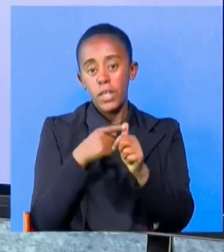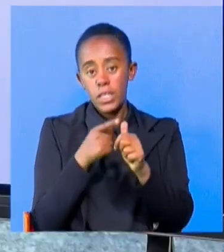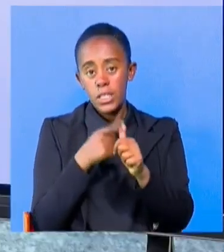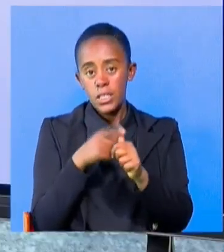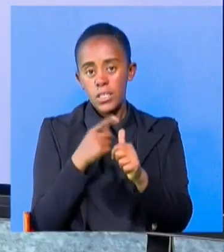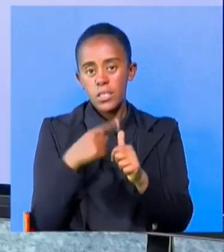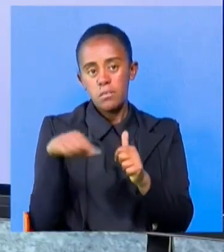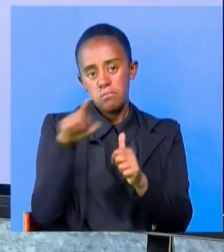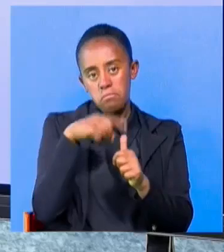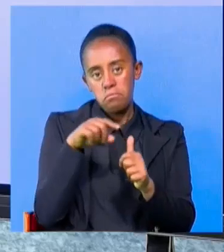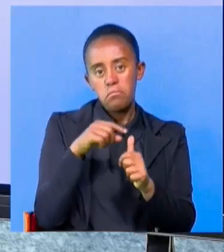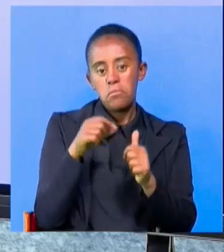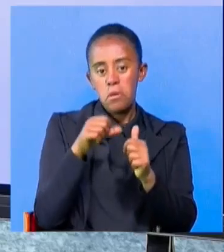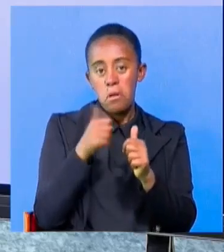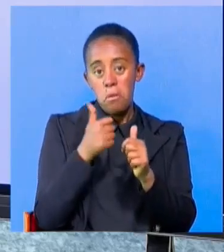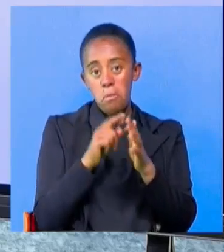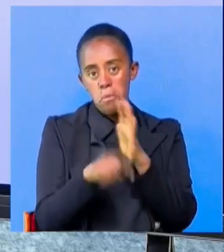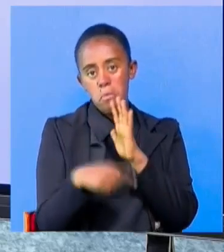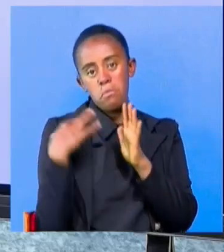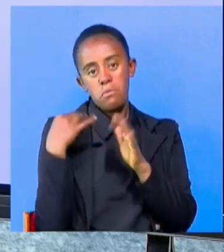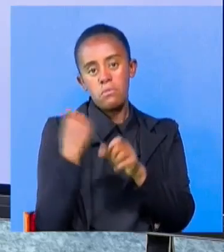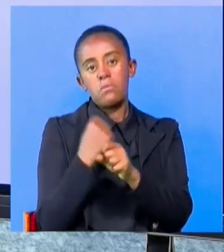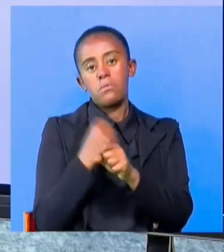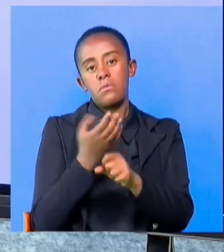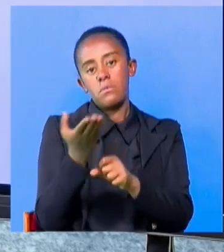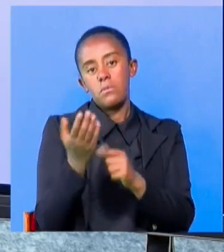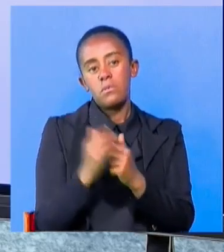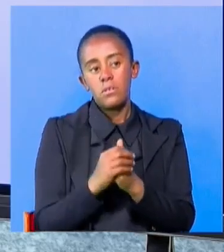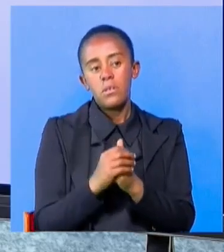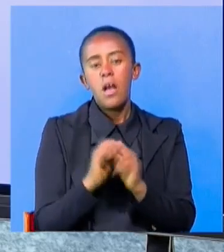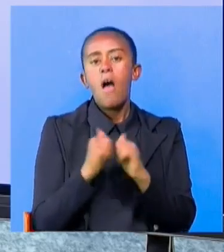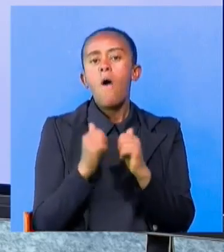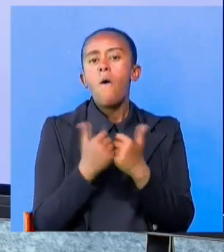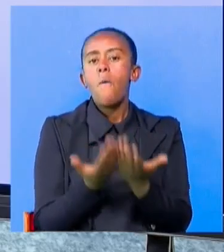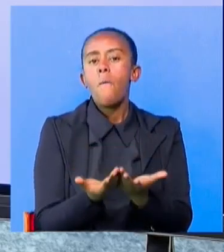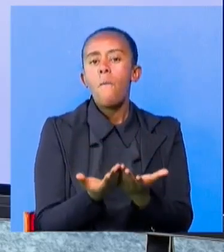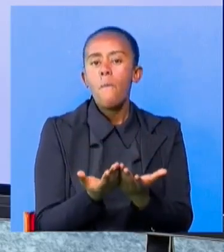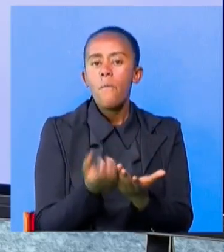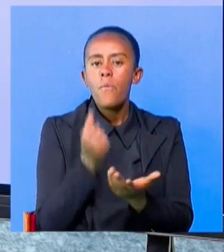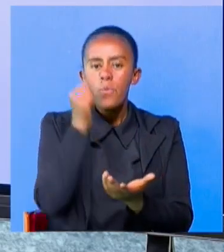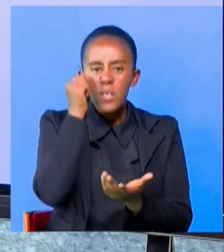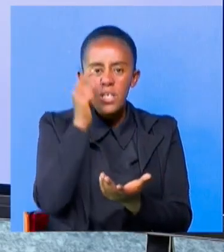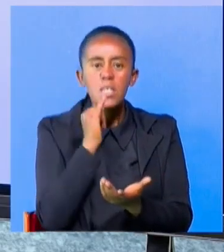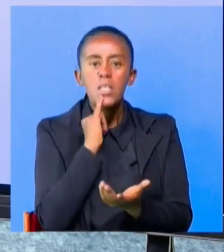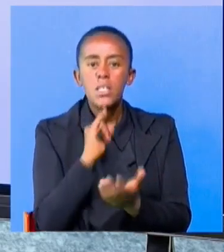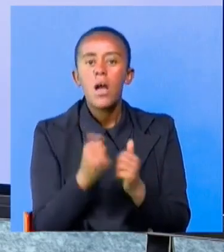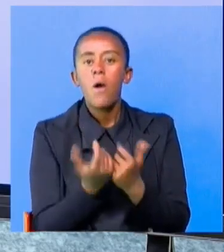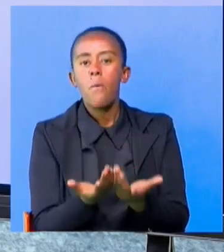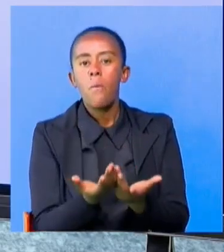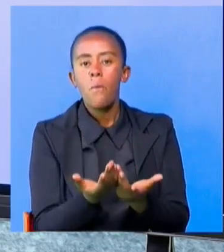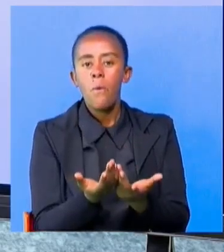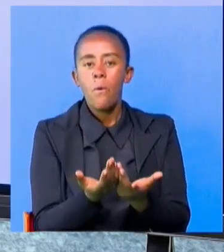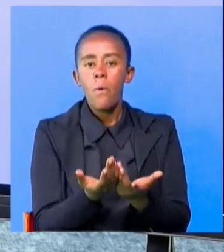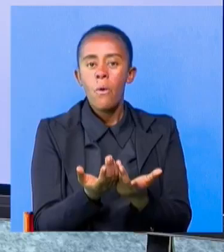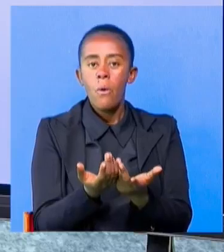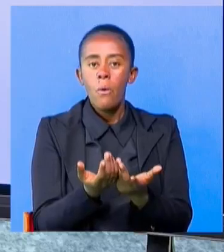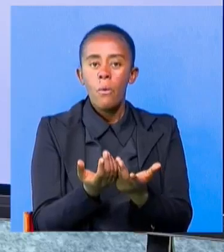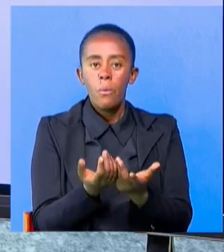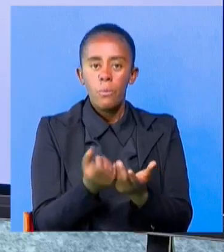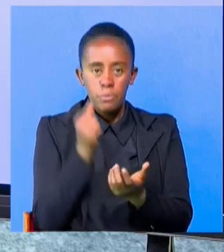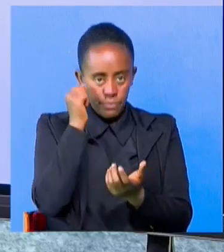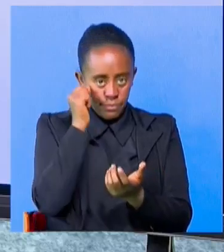of it and you will try the rest, okay? For instance, how to use this he is. You can say